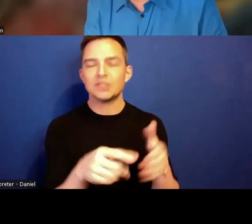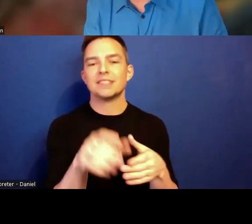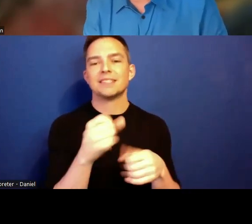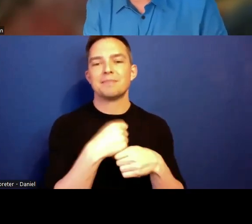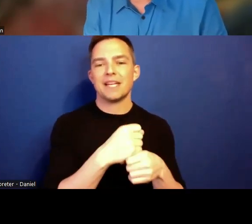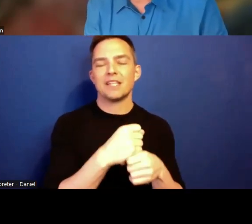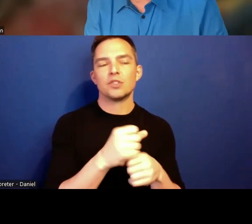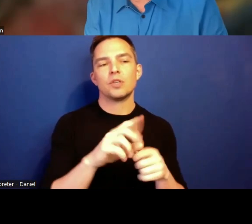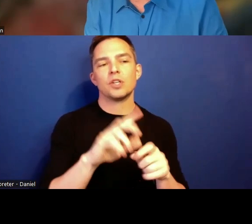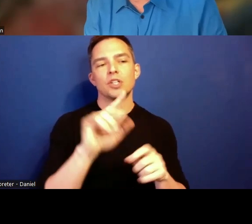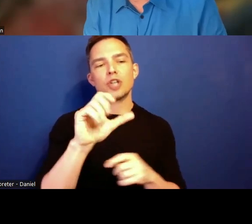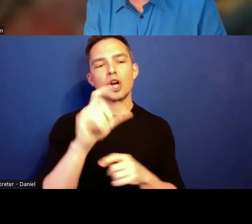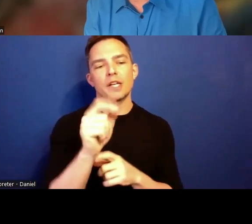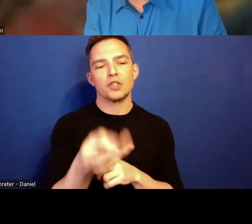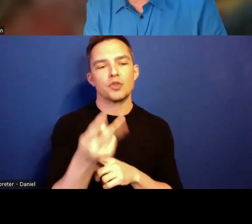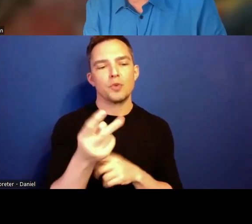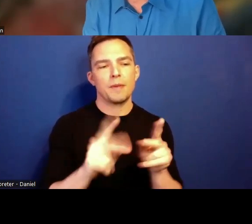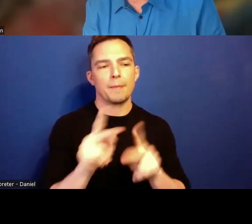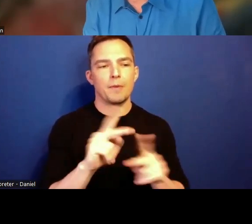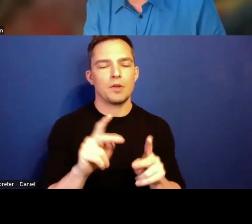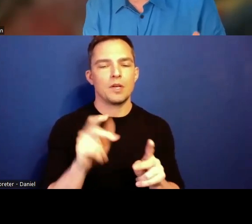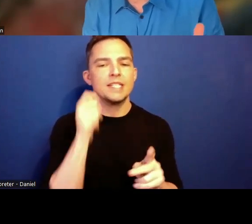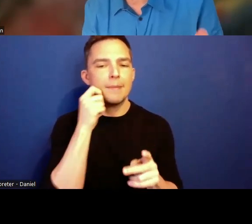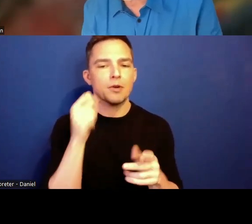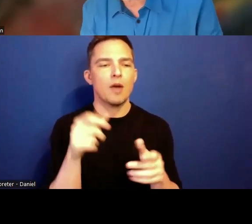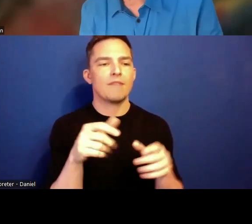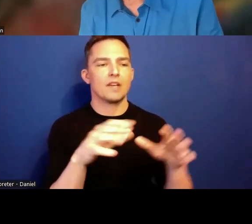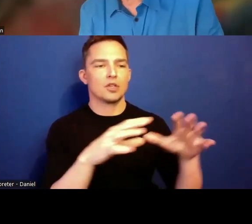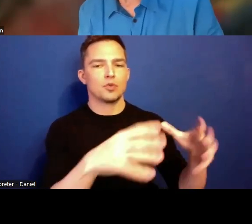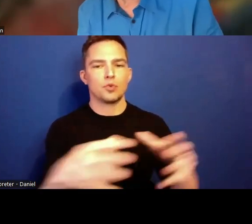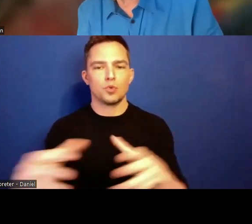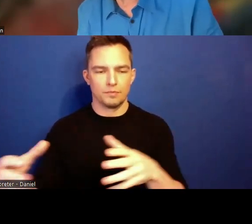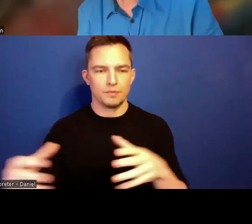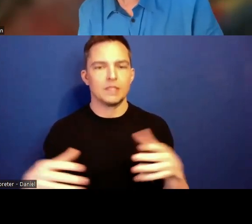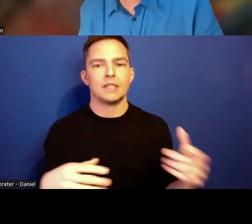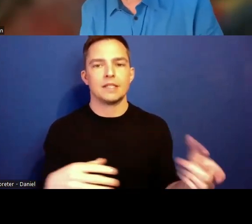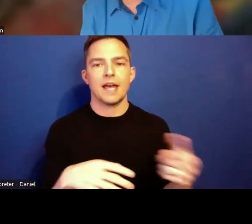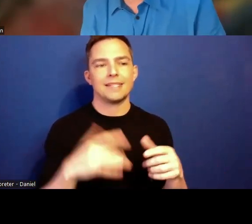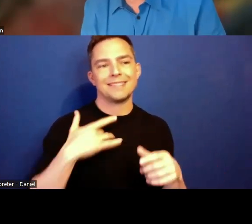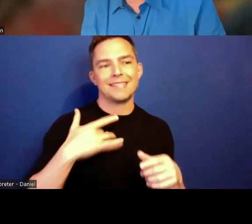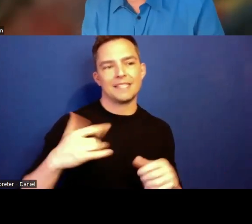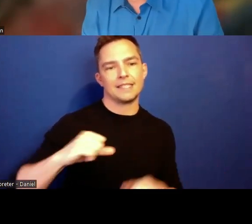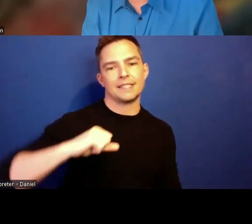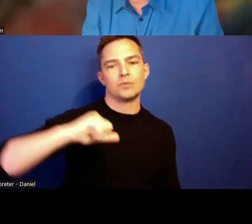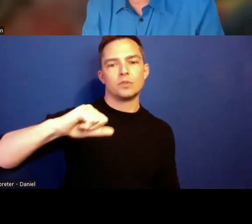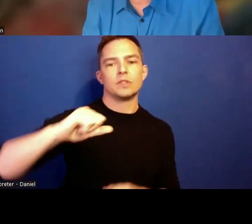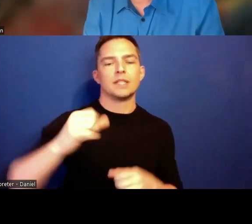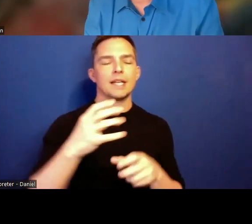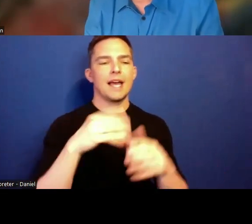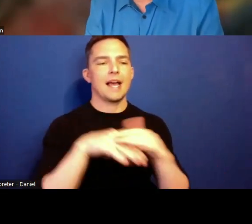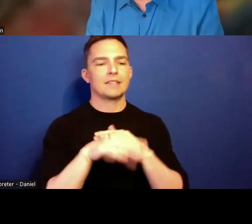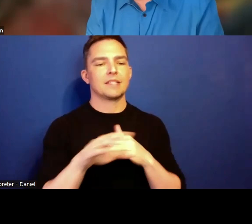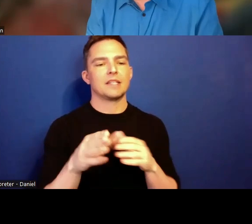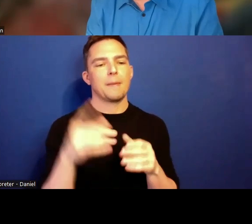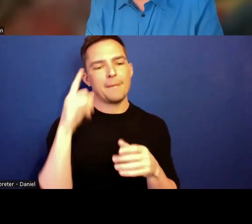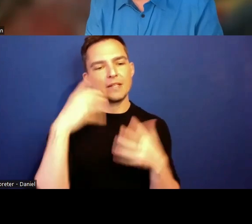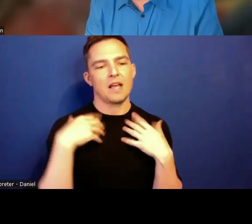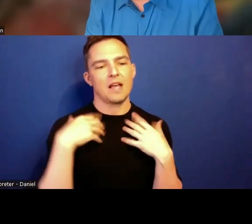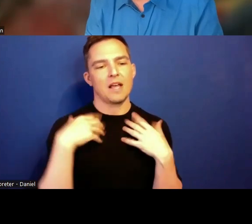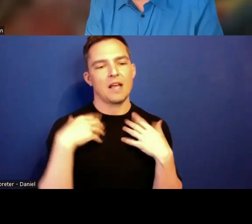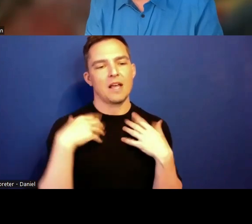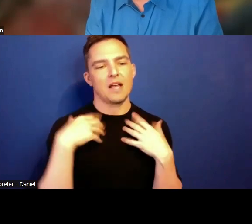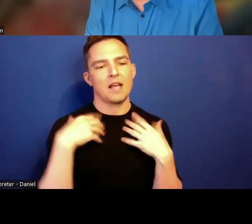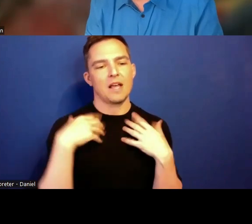two groups of people demographically who are generally resistant to getting mental health care, and that is young